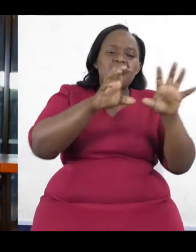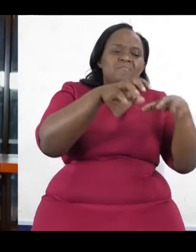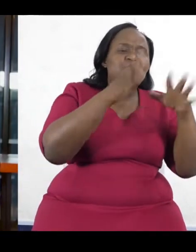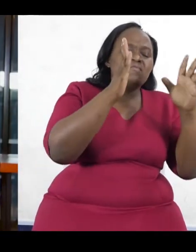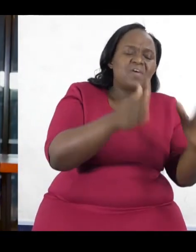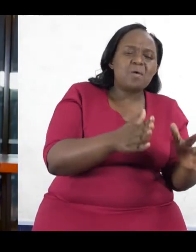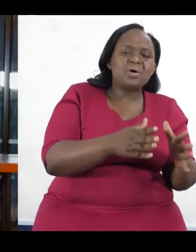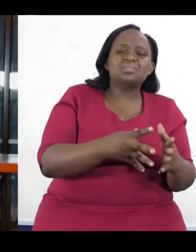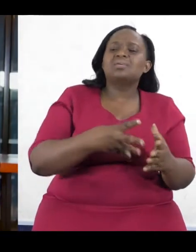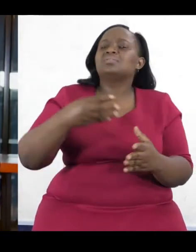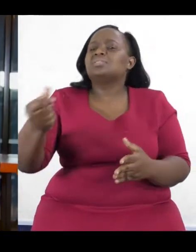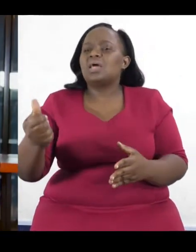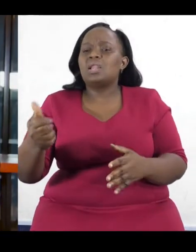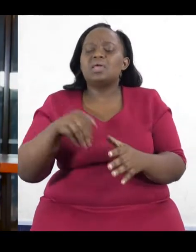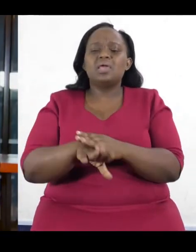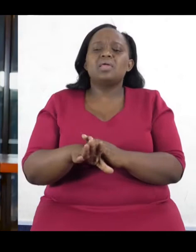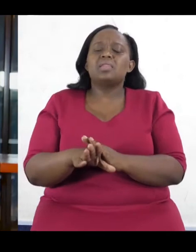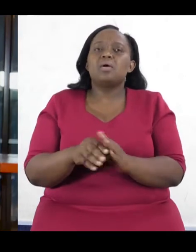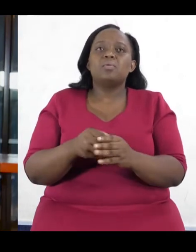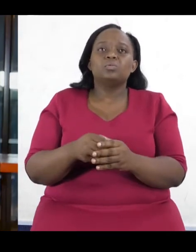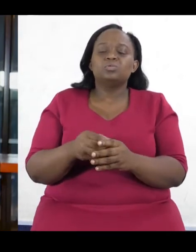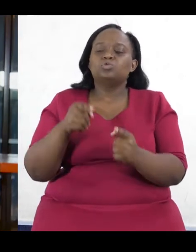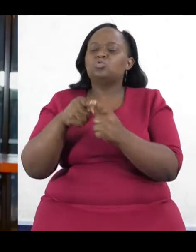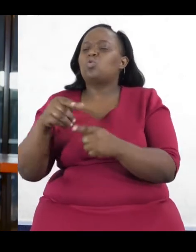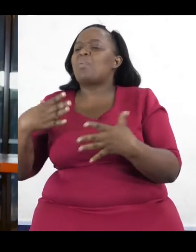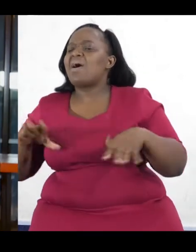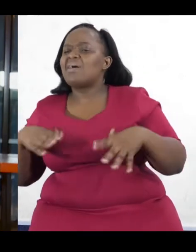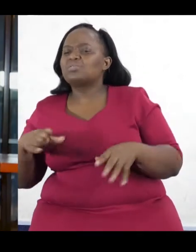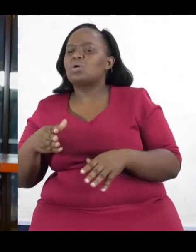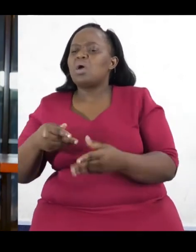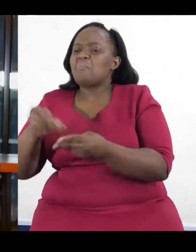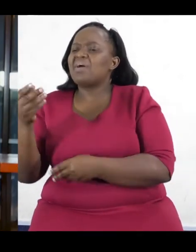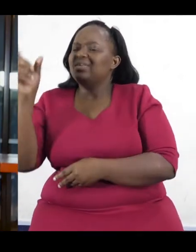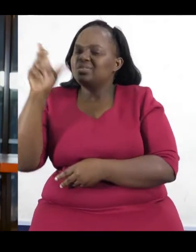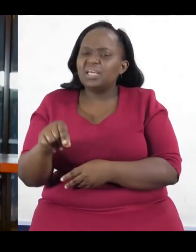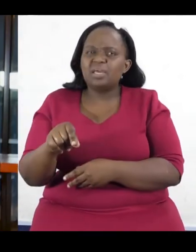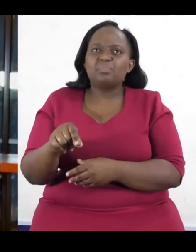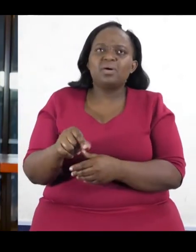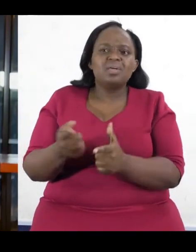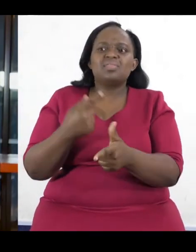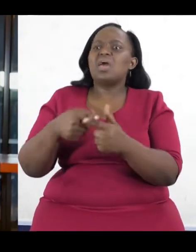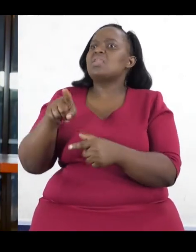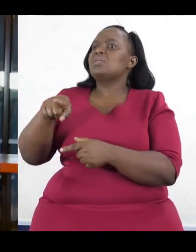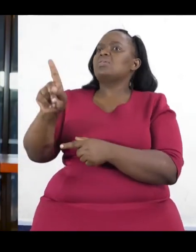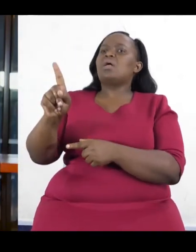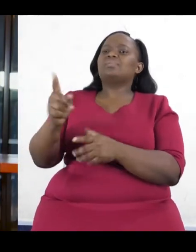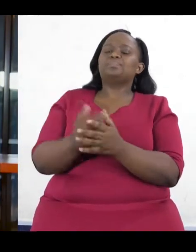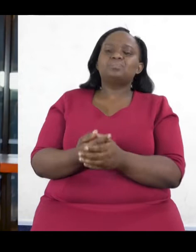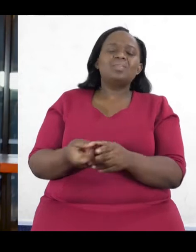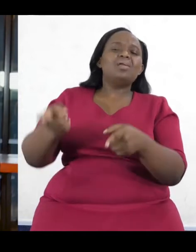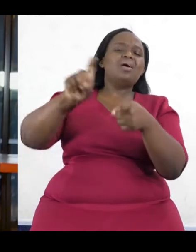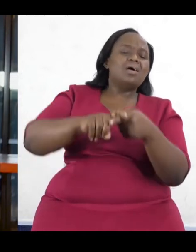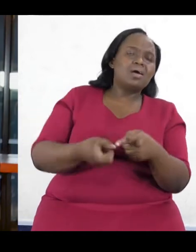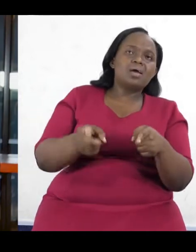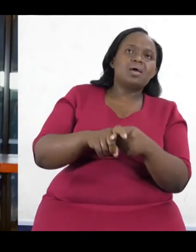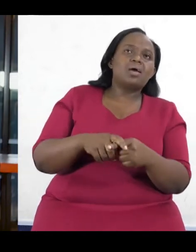it in the market, rather sell to other brokers who can, who buy at a very cheap, prices, and then they get something small such